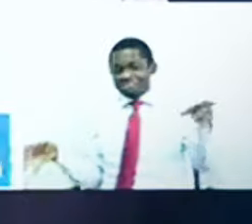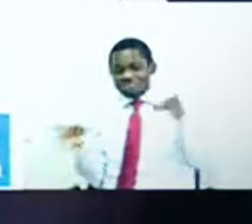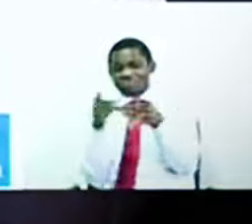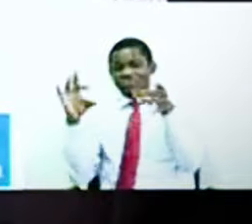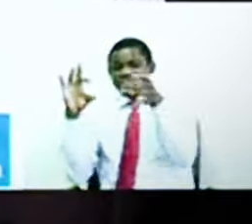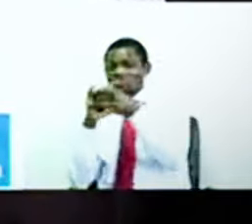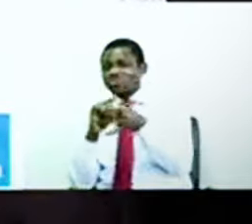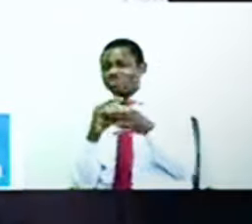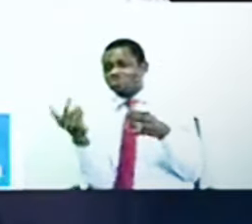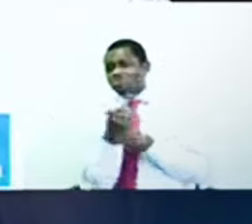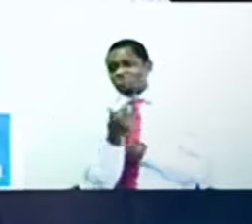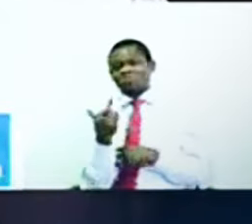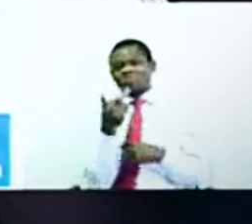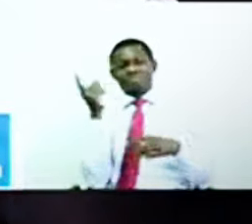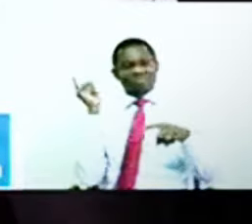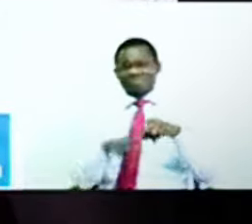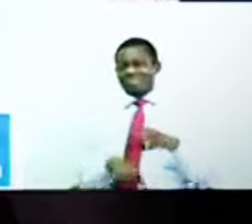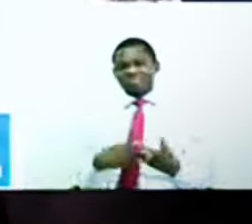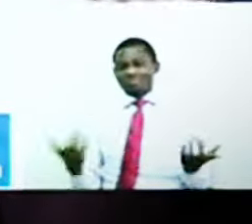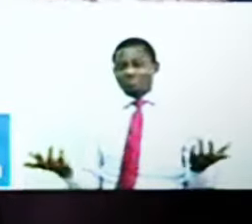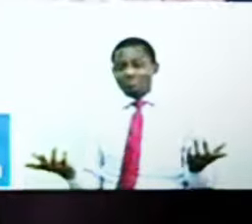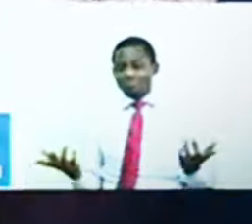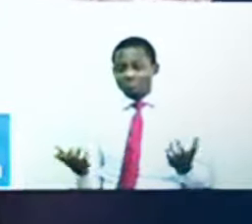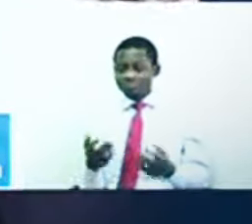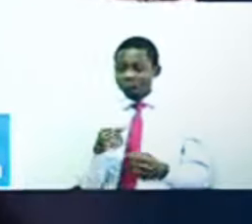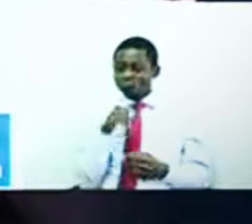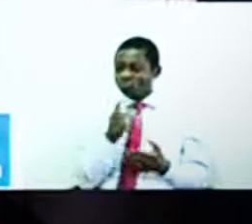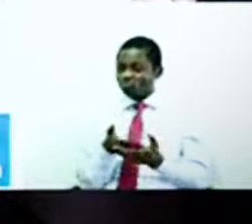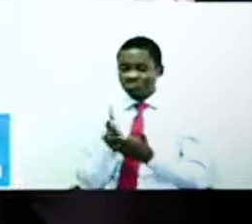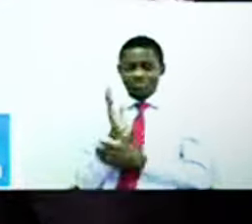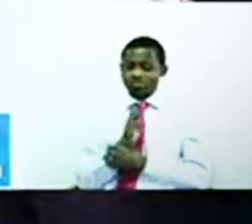sukra ne madada na etwemu no ebim. This casts